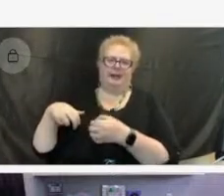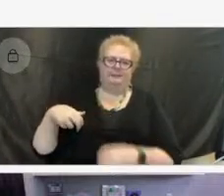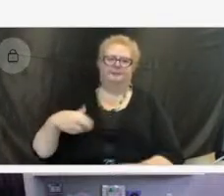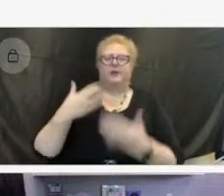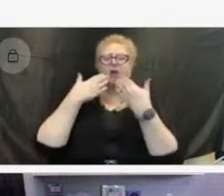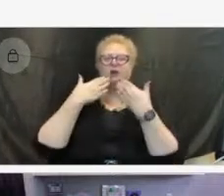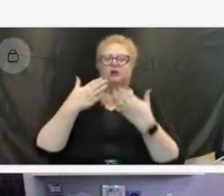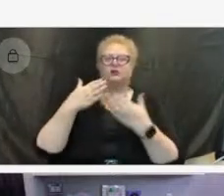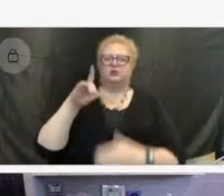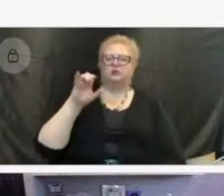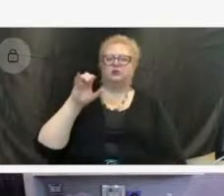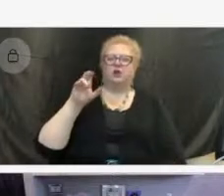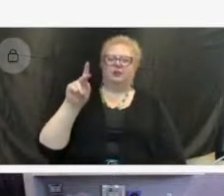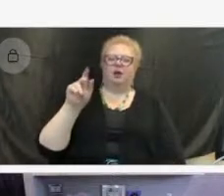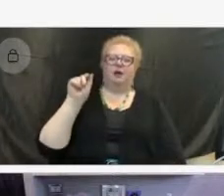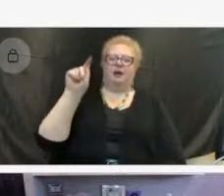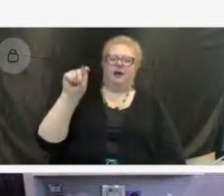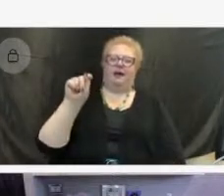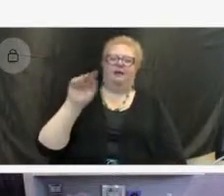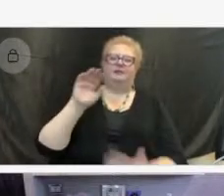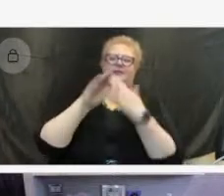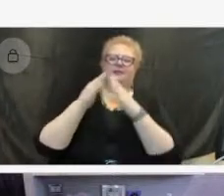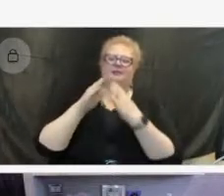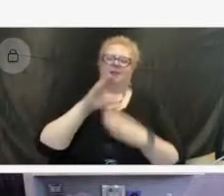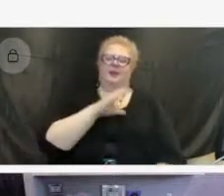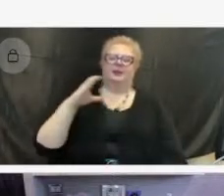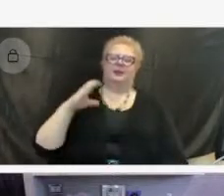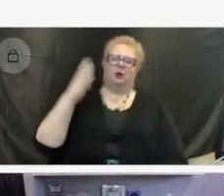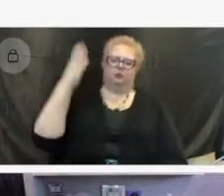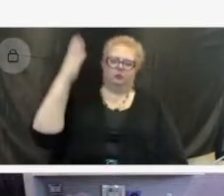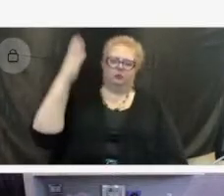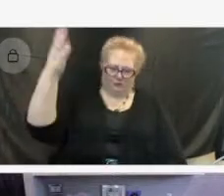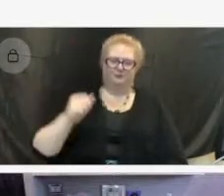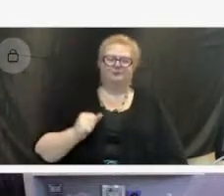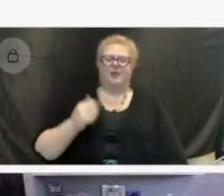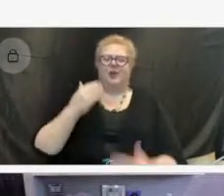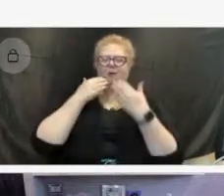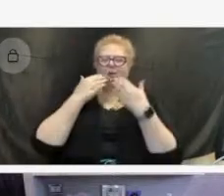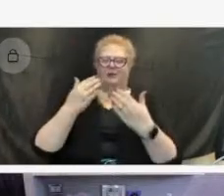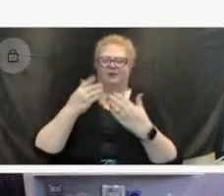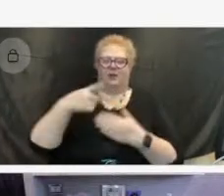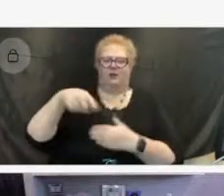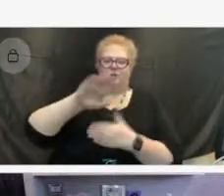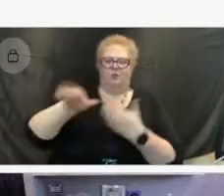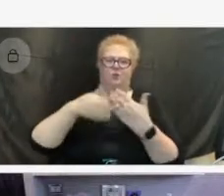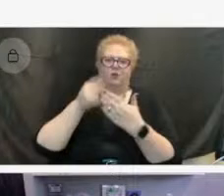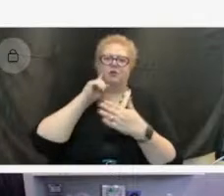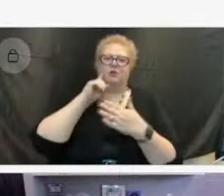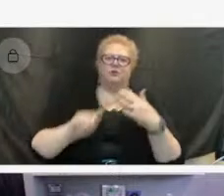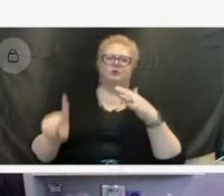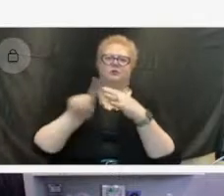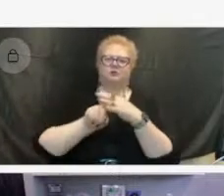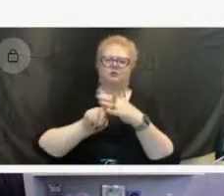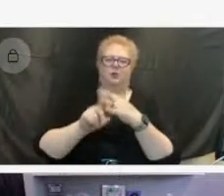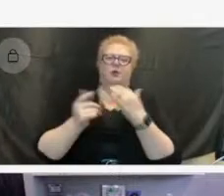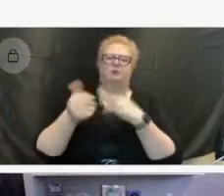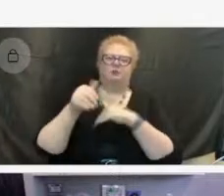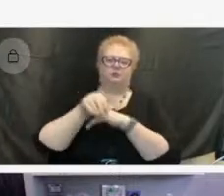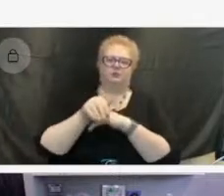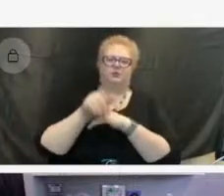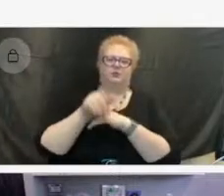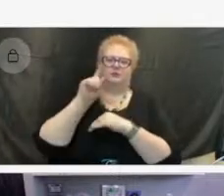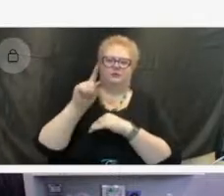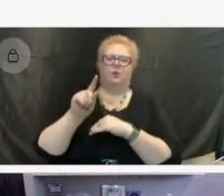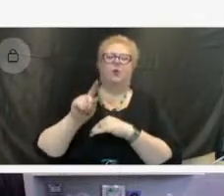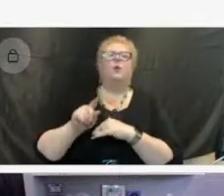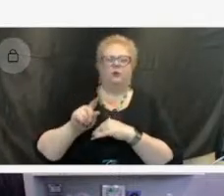luck at the city council. Thank y'all. We appreciate y'all turning out for, again, subject